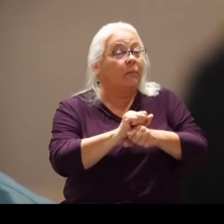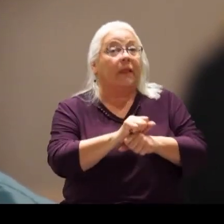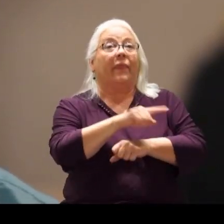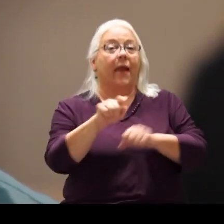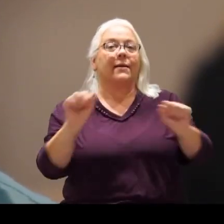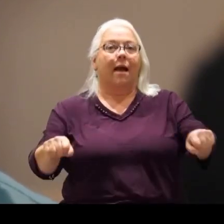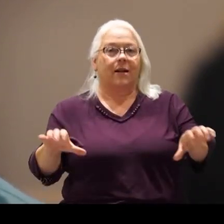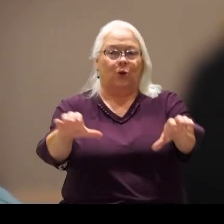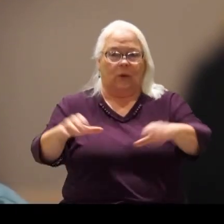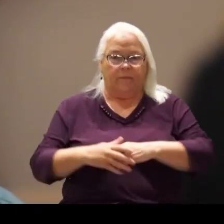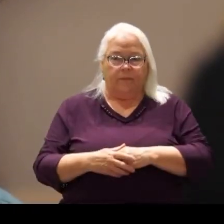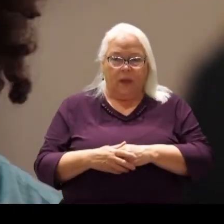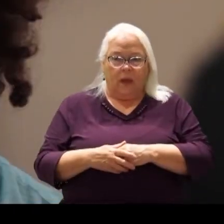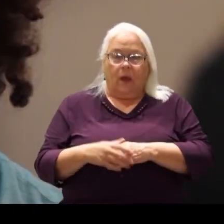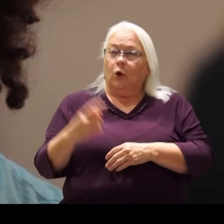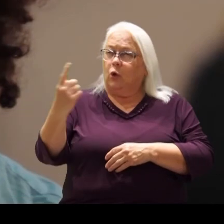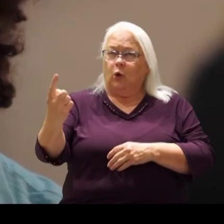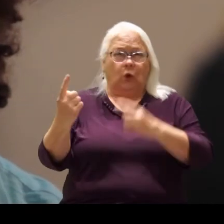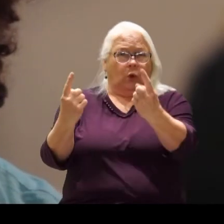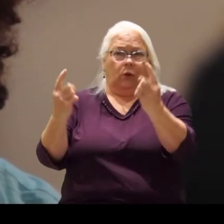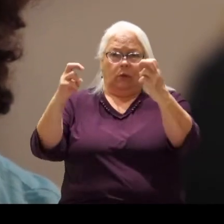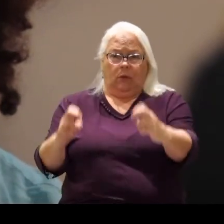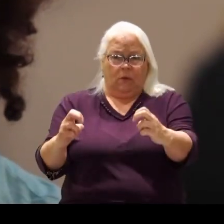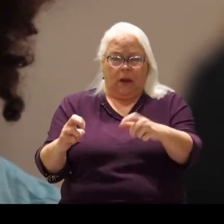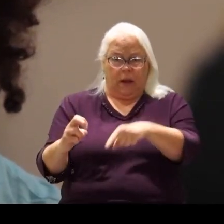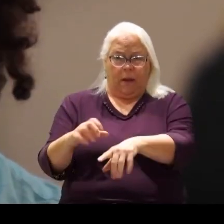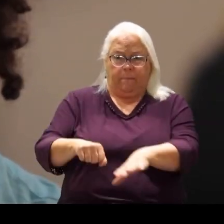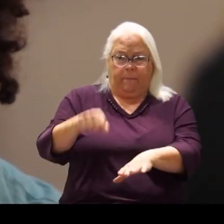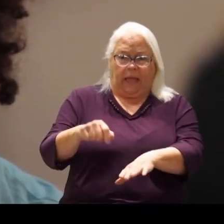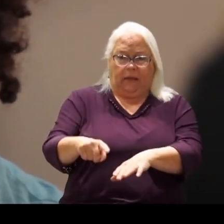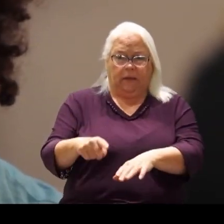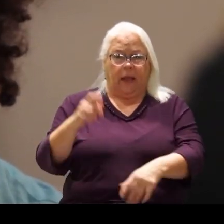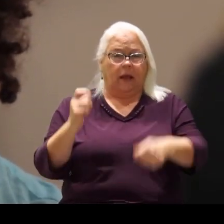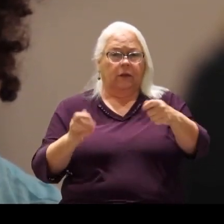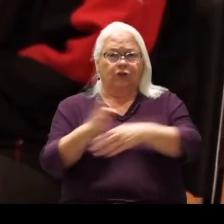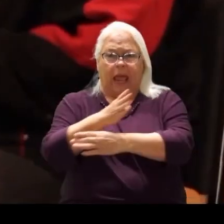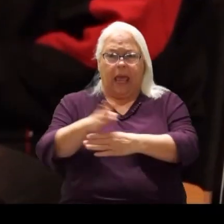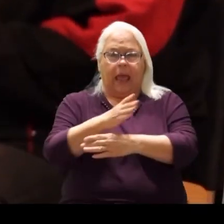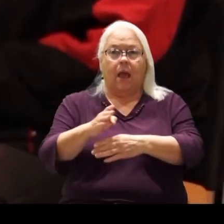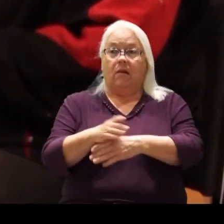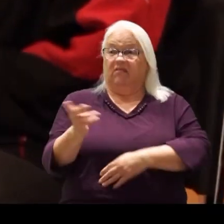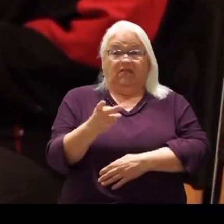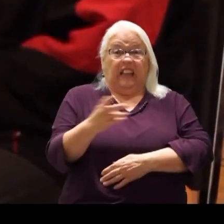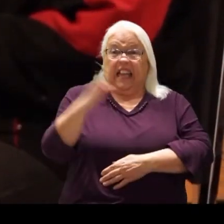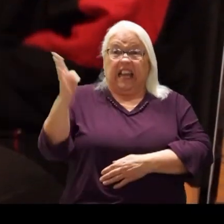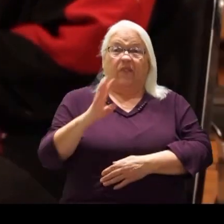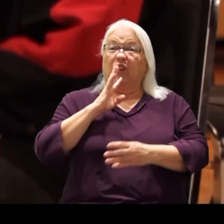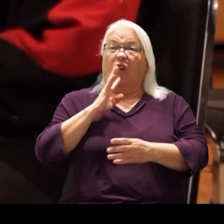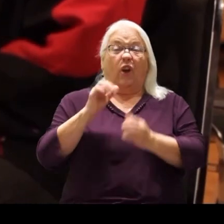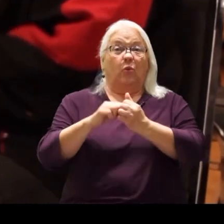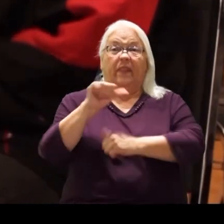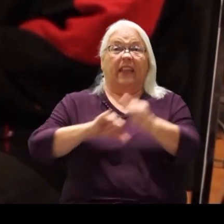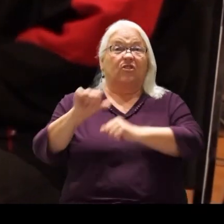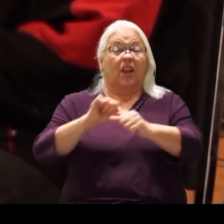that they can do it, because they actually can. Sometimes even just having two people share a bucket really brings two people together that I've never